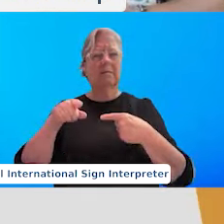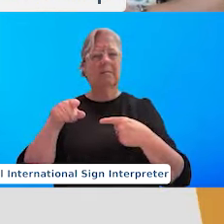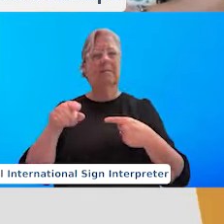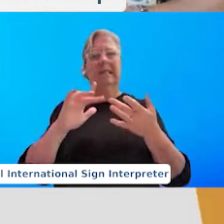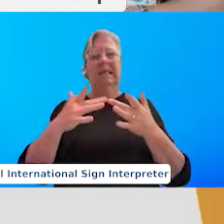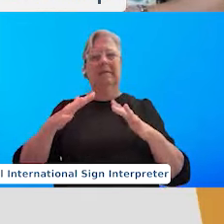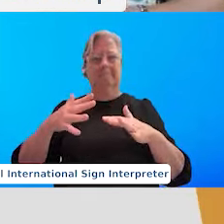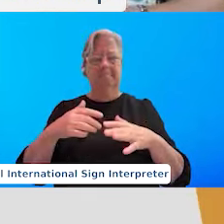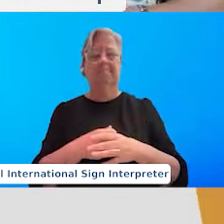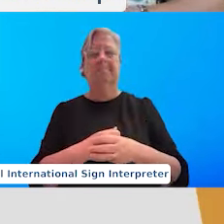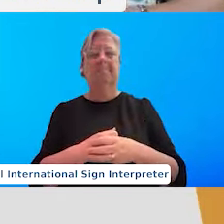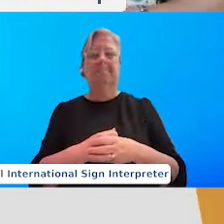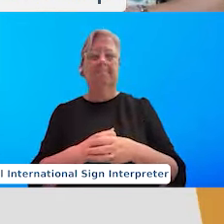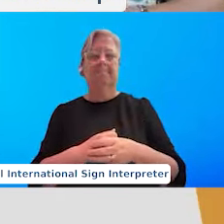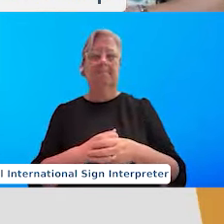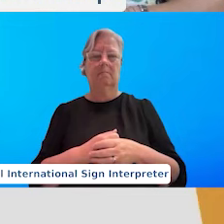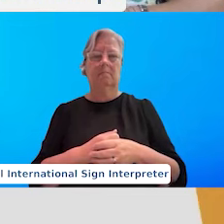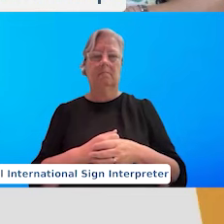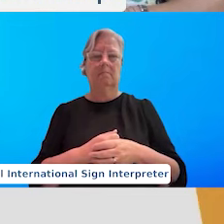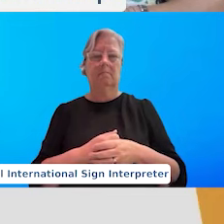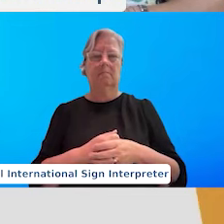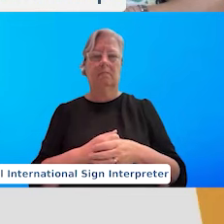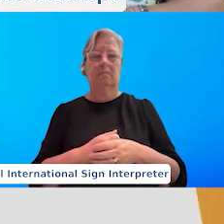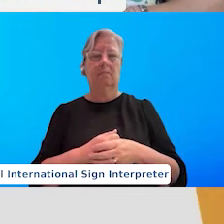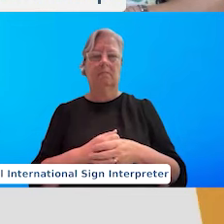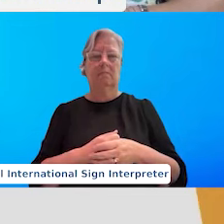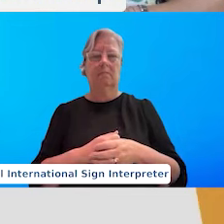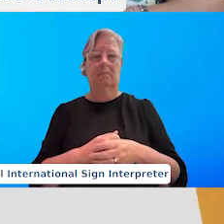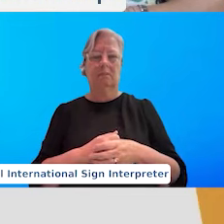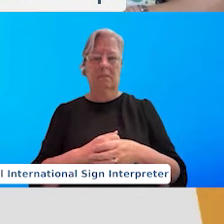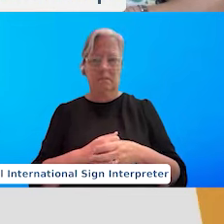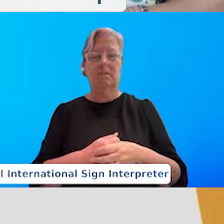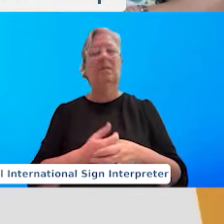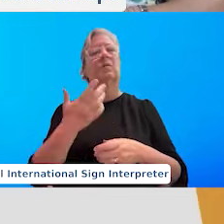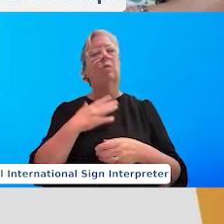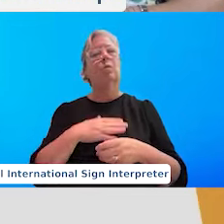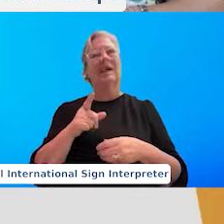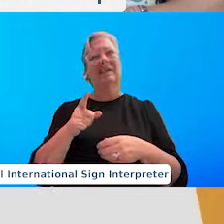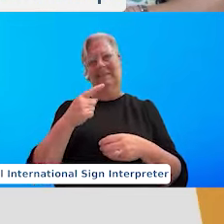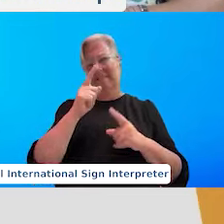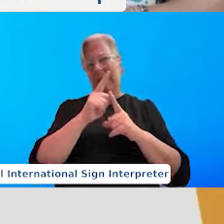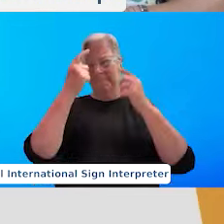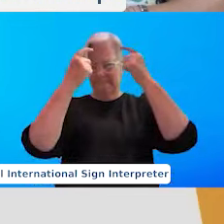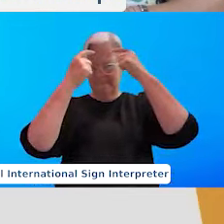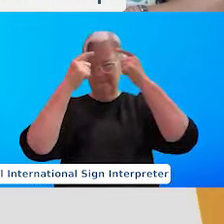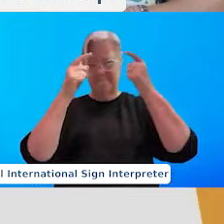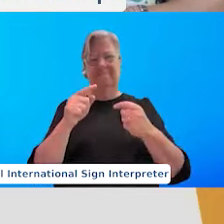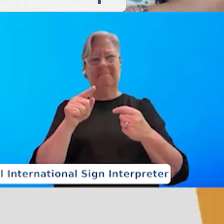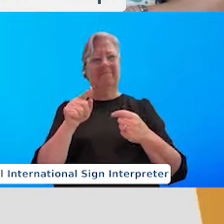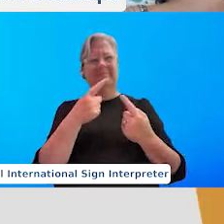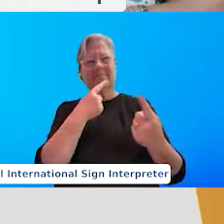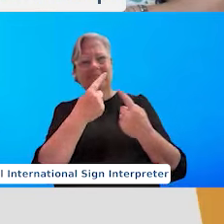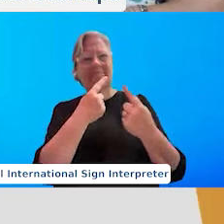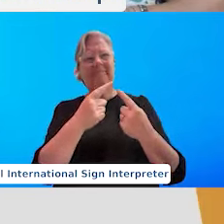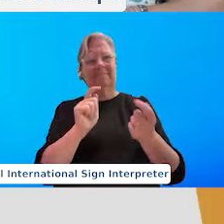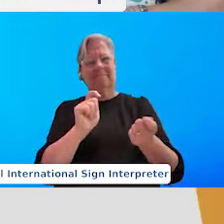to meetings or when they advocate for social protection programs, they are